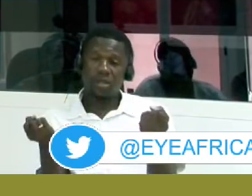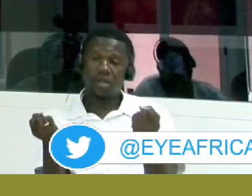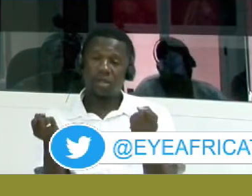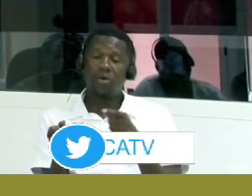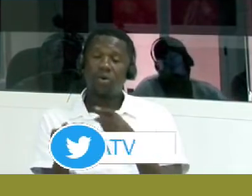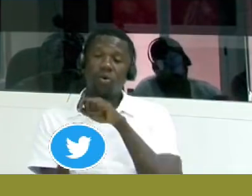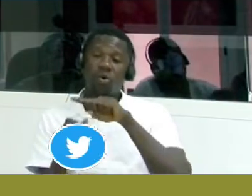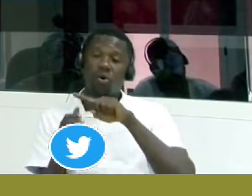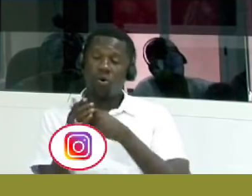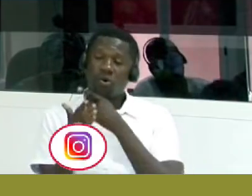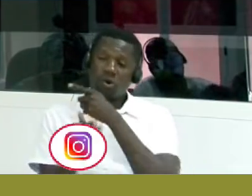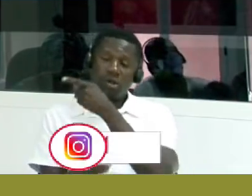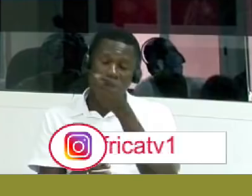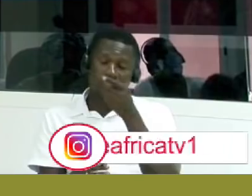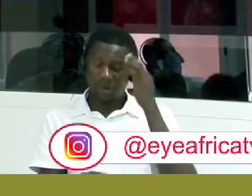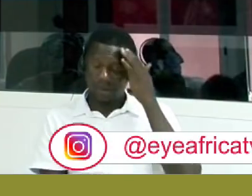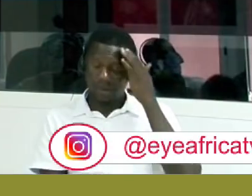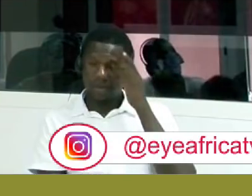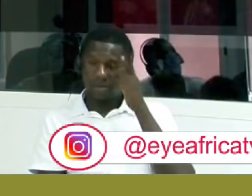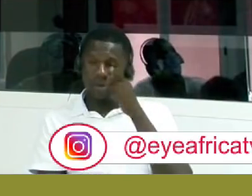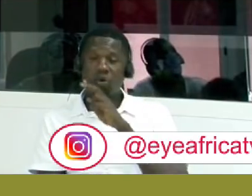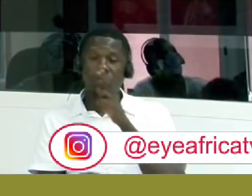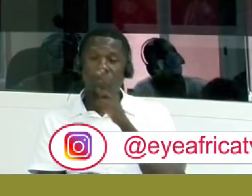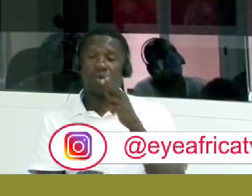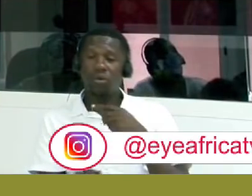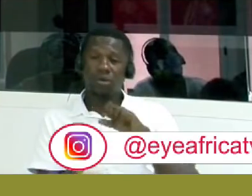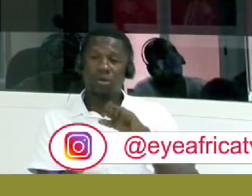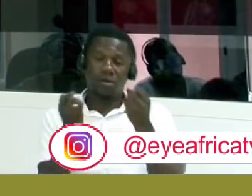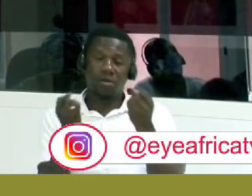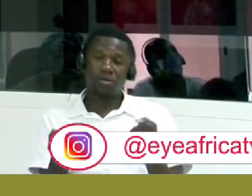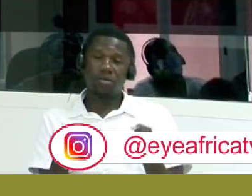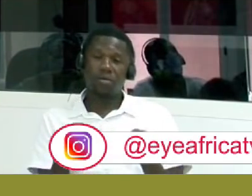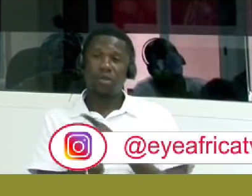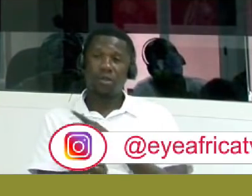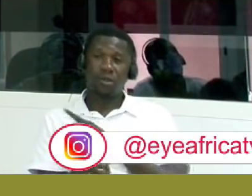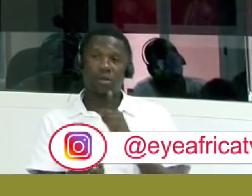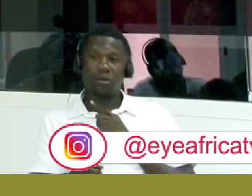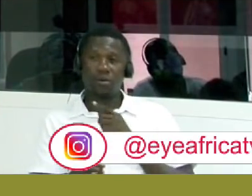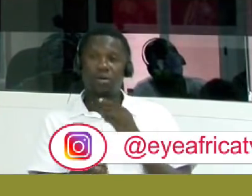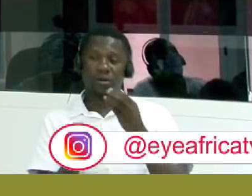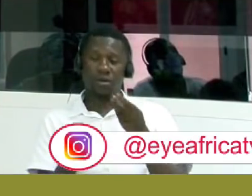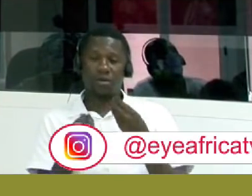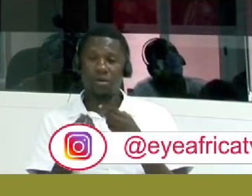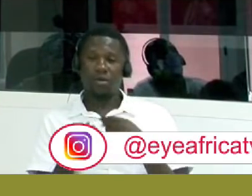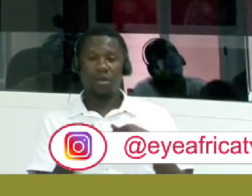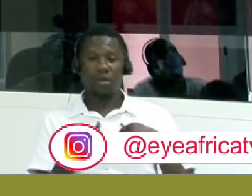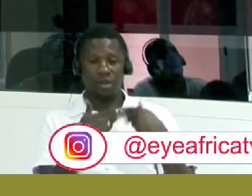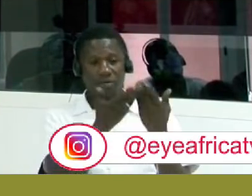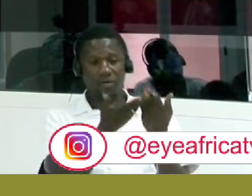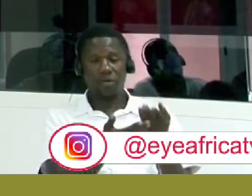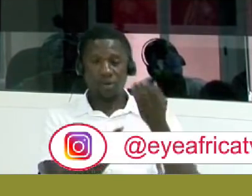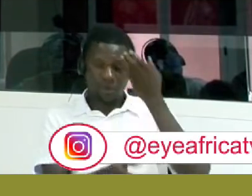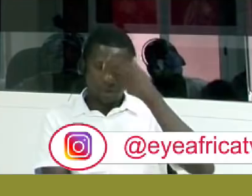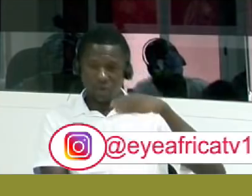is they who messed it up? They should be able to tell us, and that I will leave to the commission. Okay.